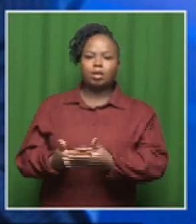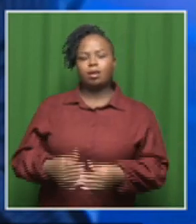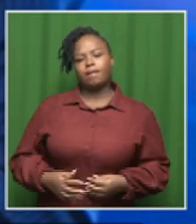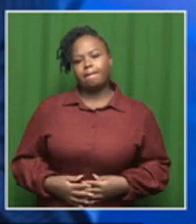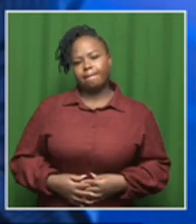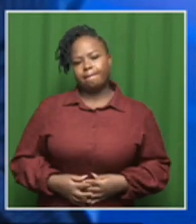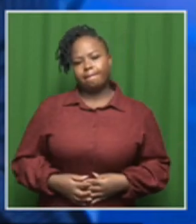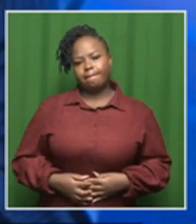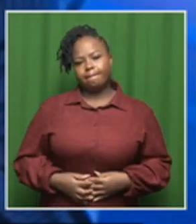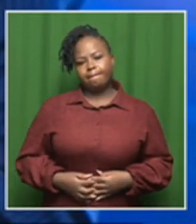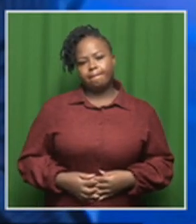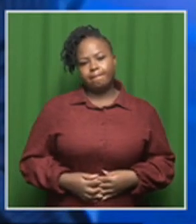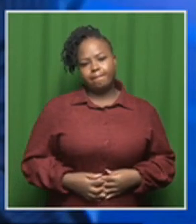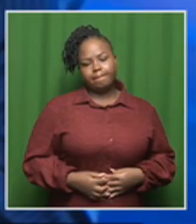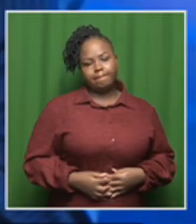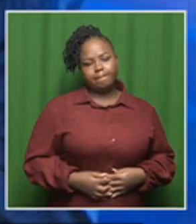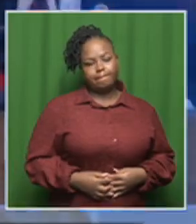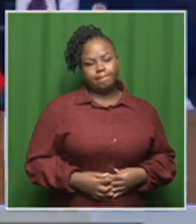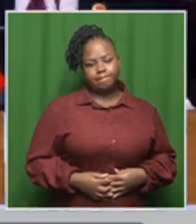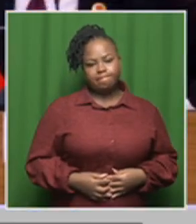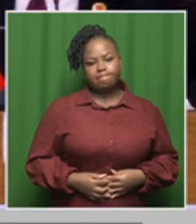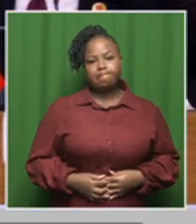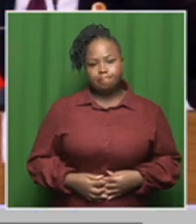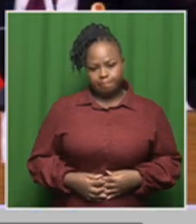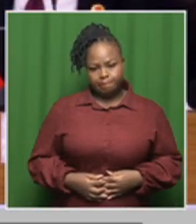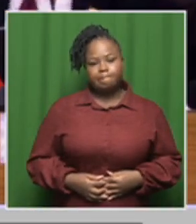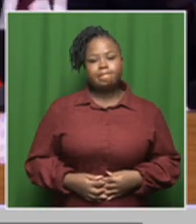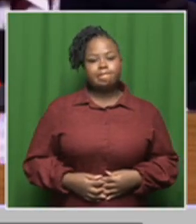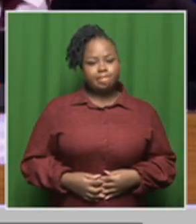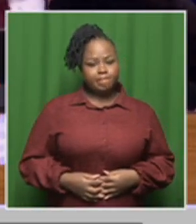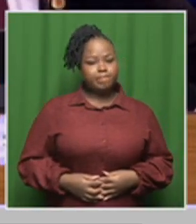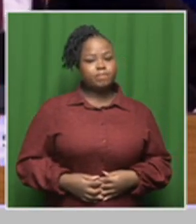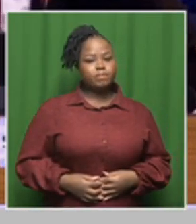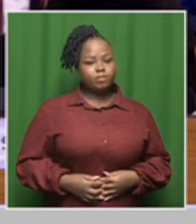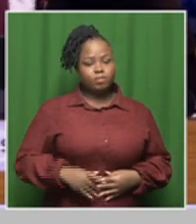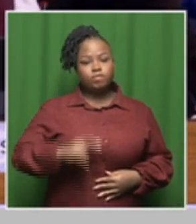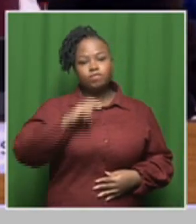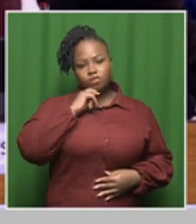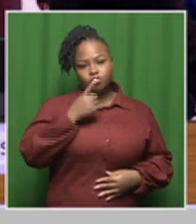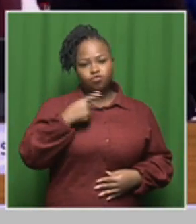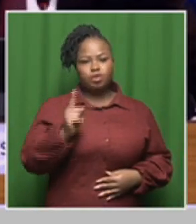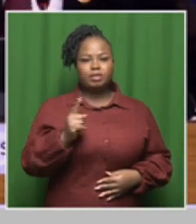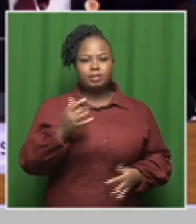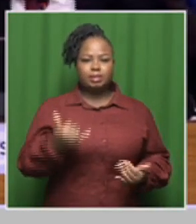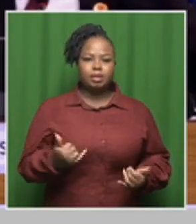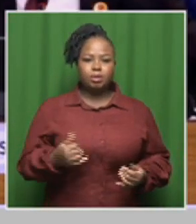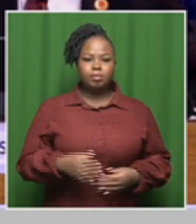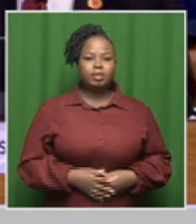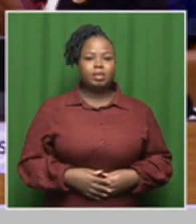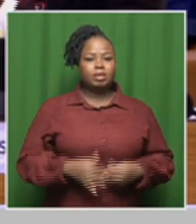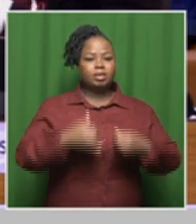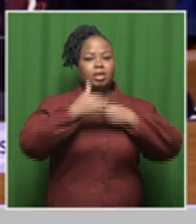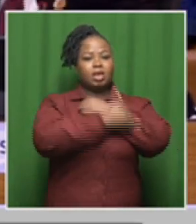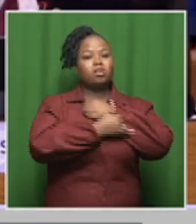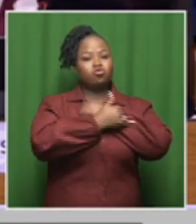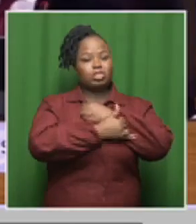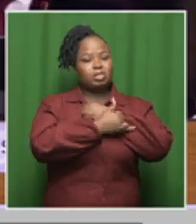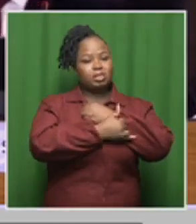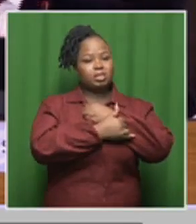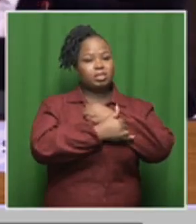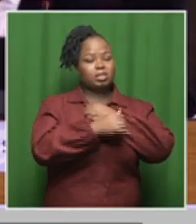of Africa. Yeah, I mean, as you rightly mentioned, you know, the nations of G20